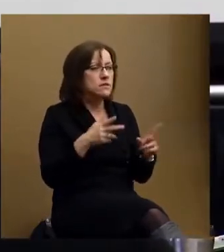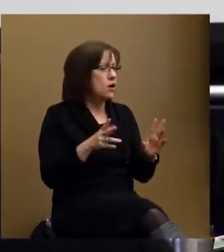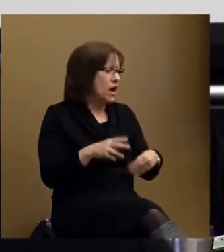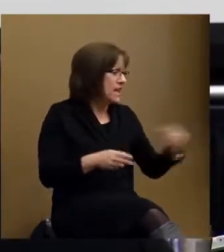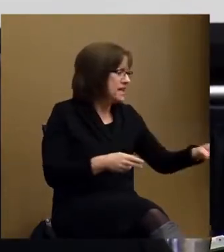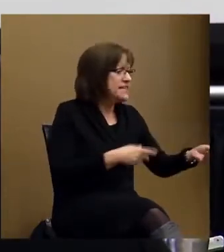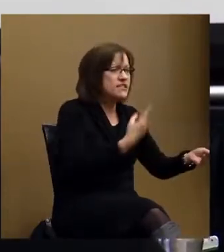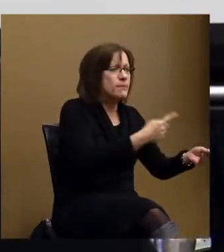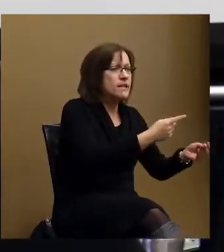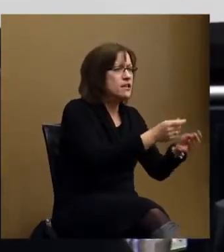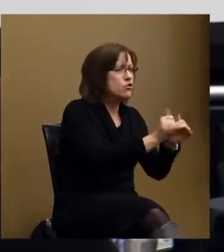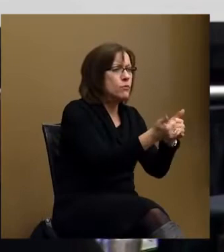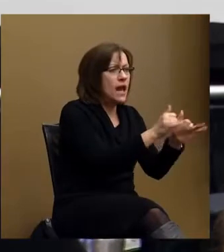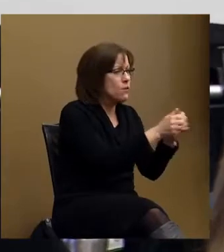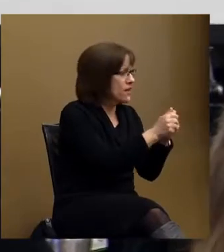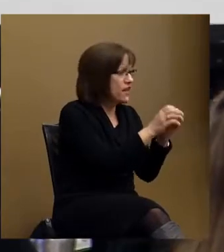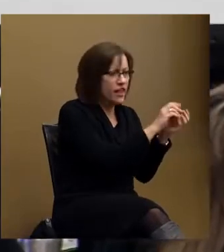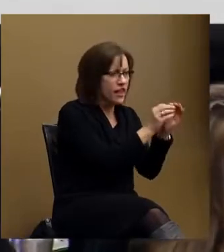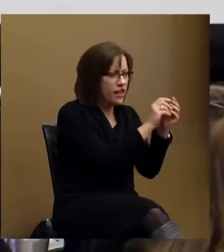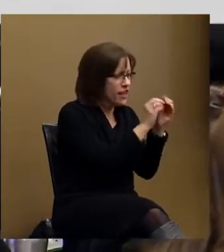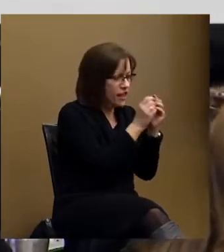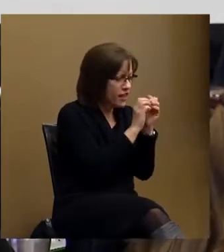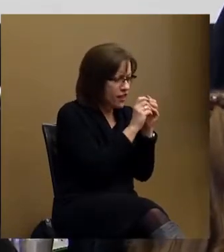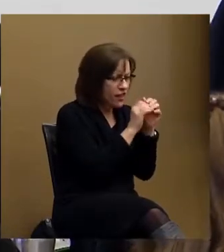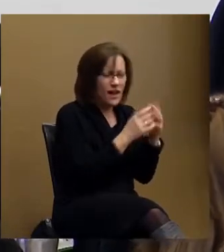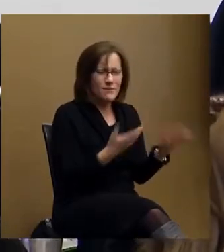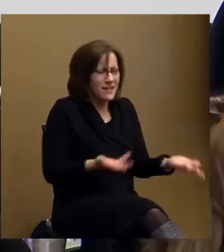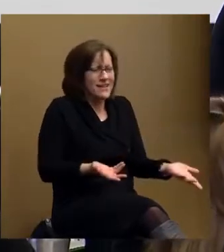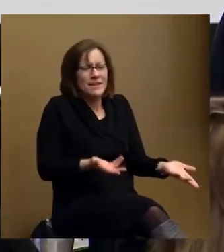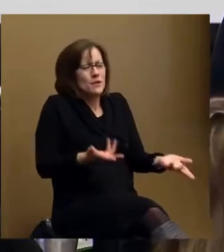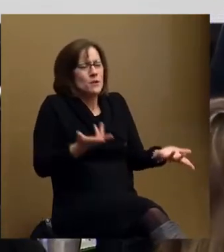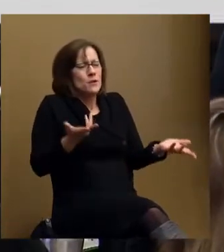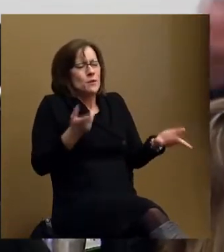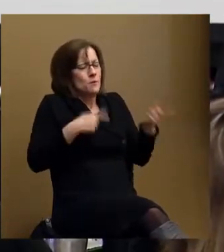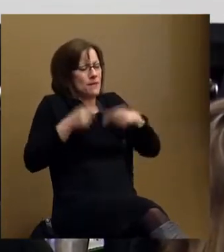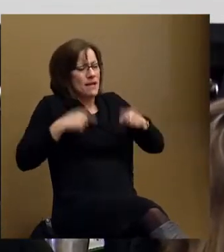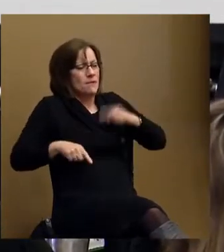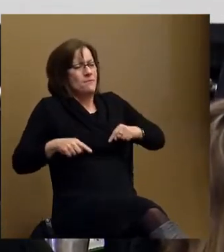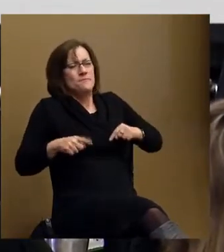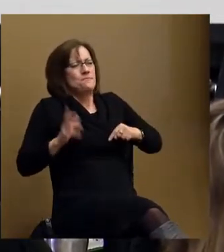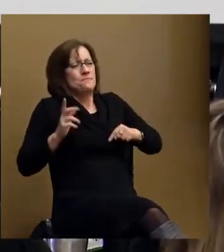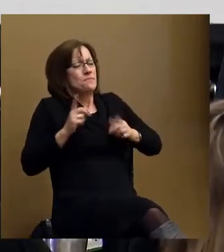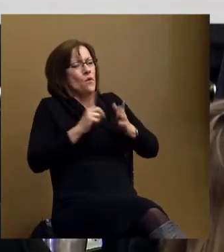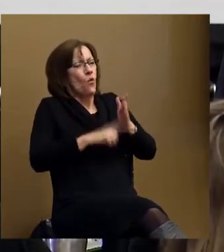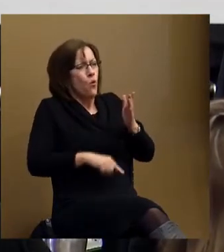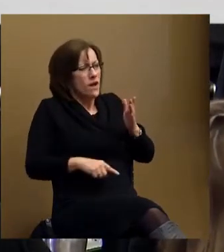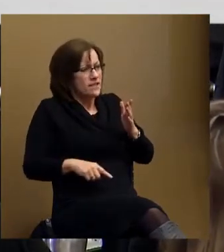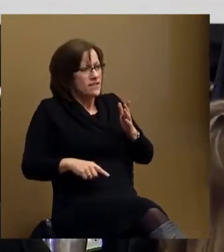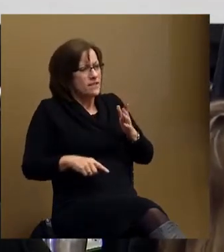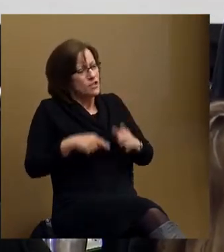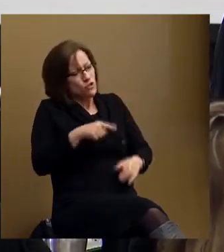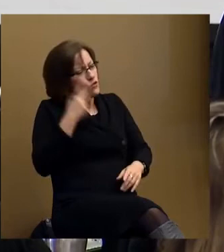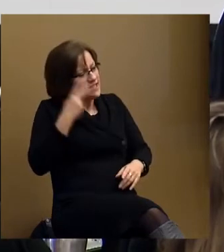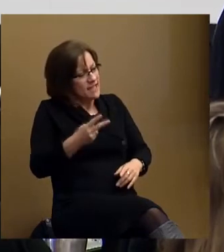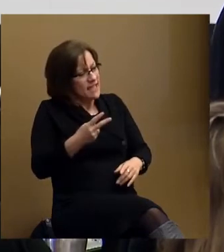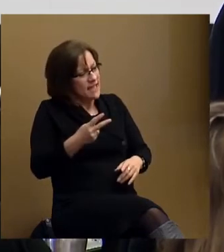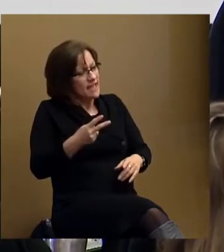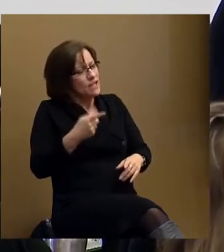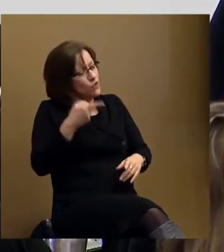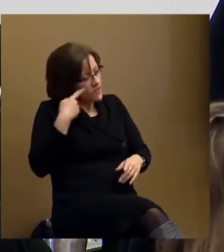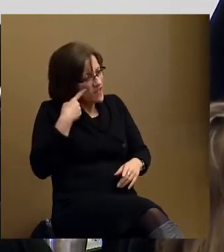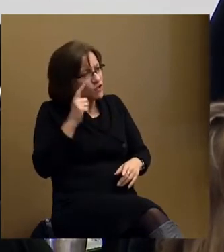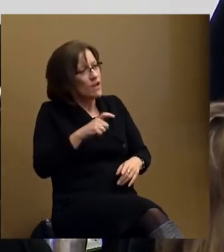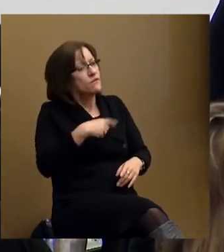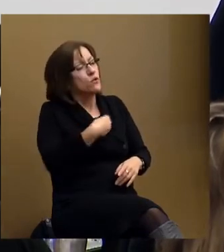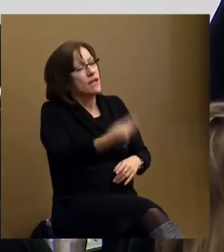they need this, they need that. And I'm like, just tell me what observation lends to a fidget, right? So I can